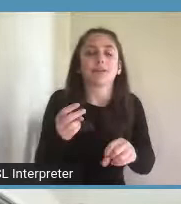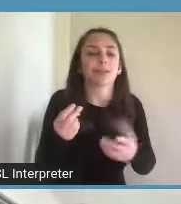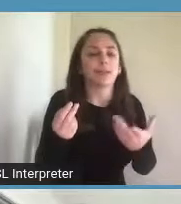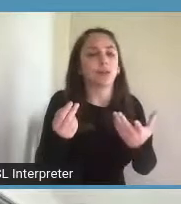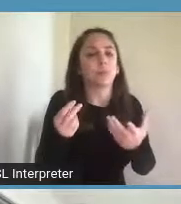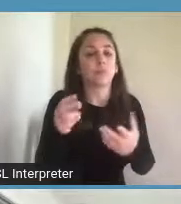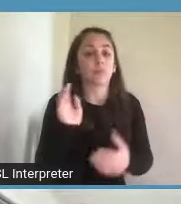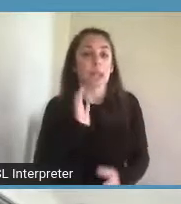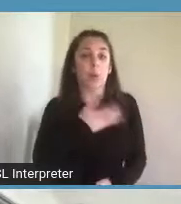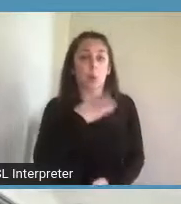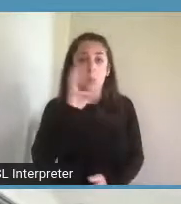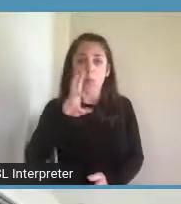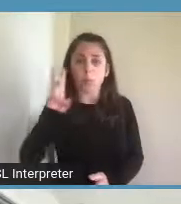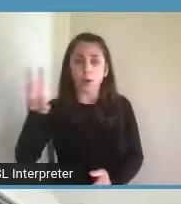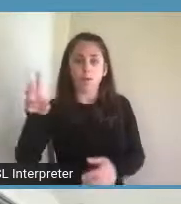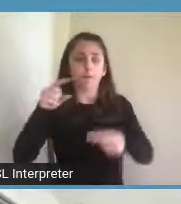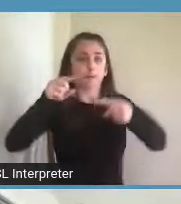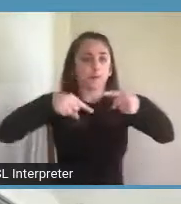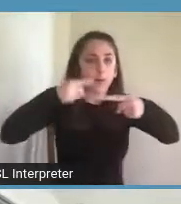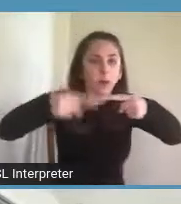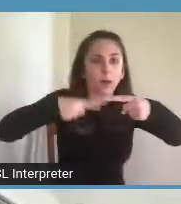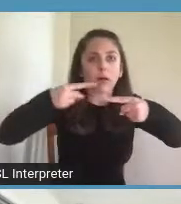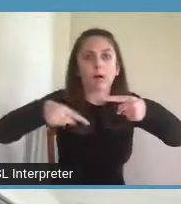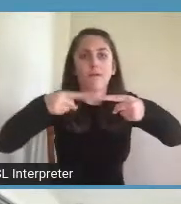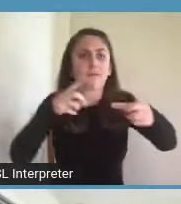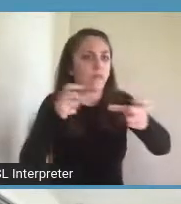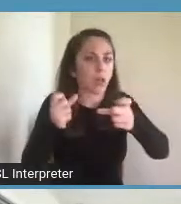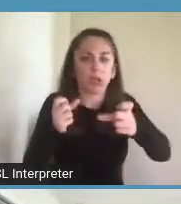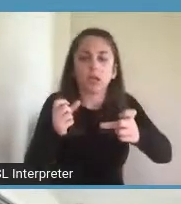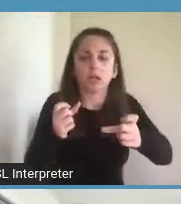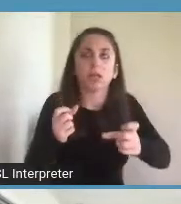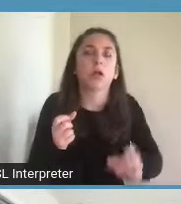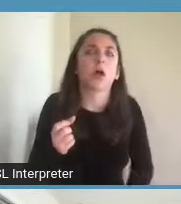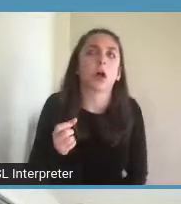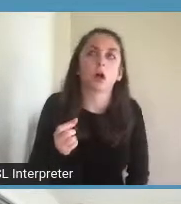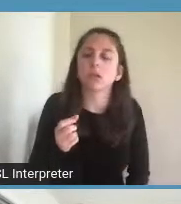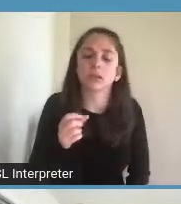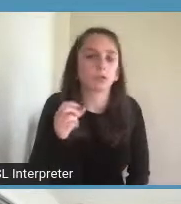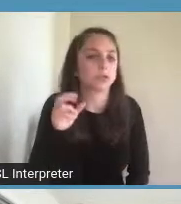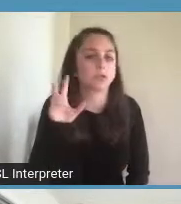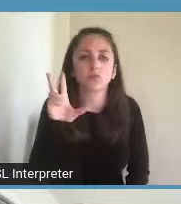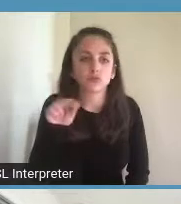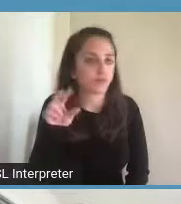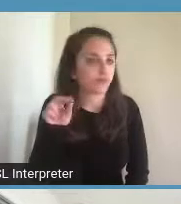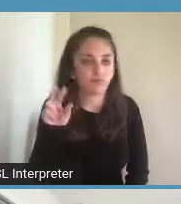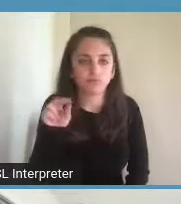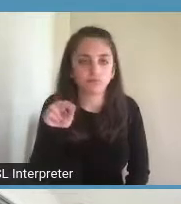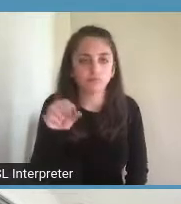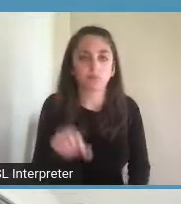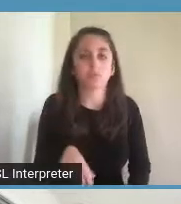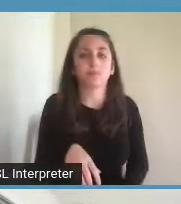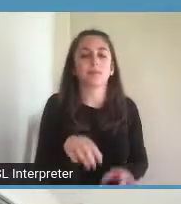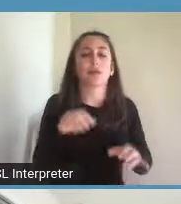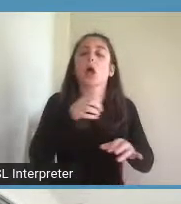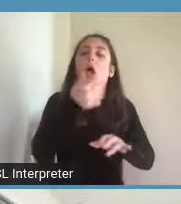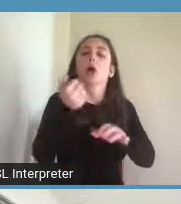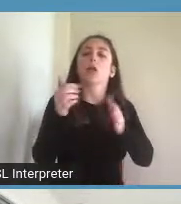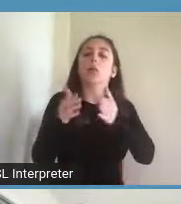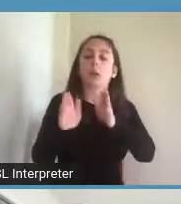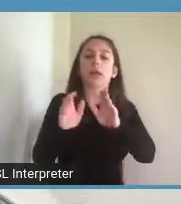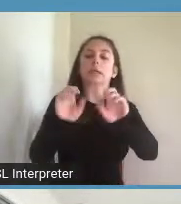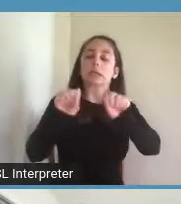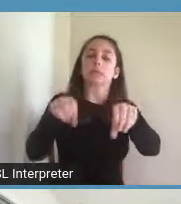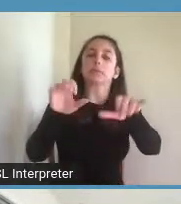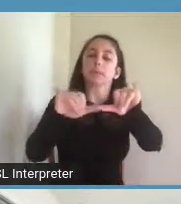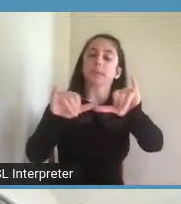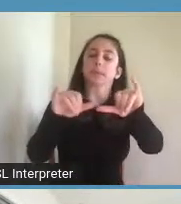not load fast. We saw that in that benchmark report from M&R. Here's another way to measure that directly. And Google